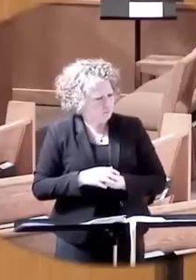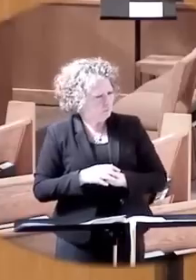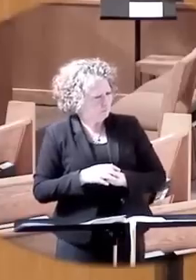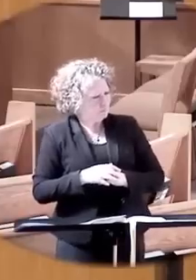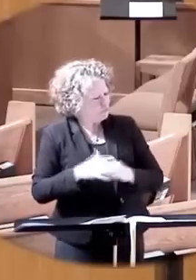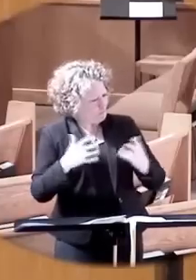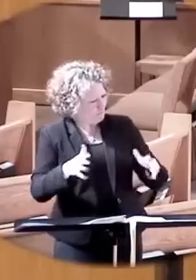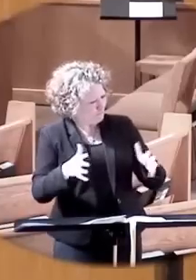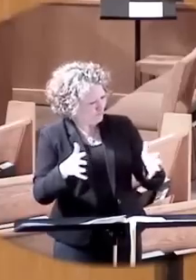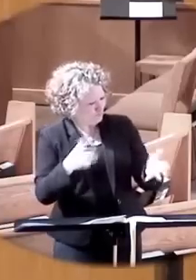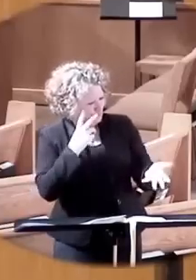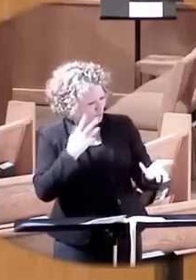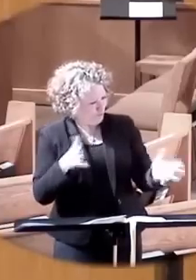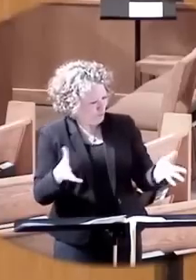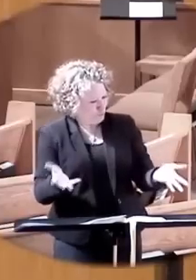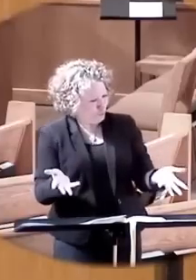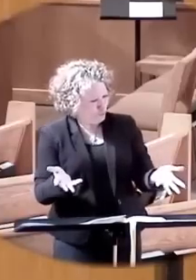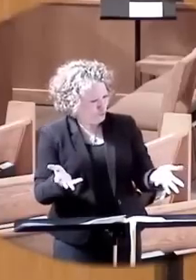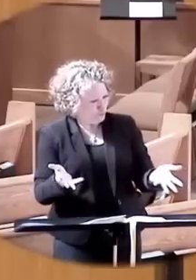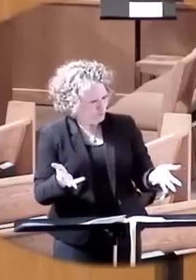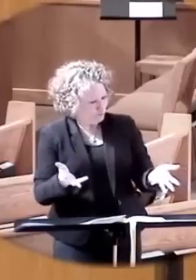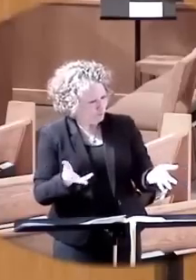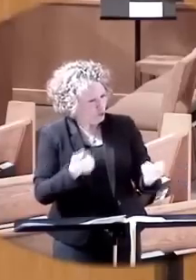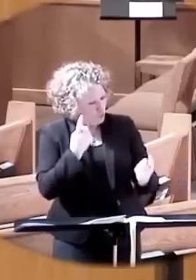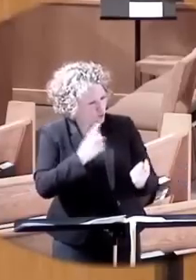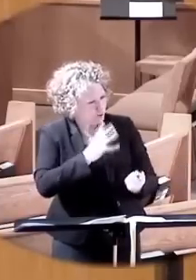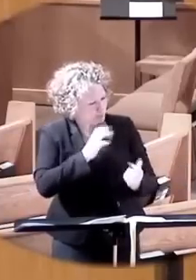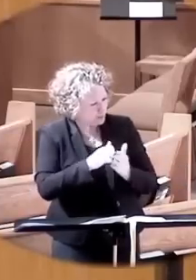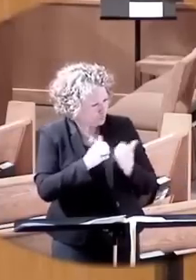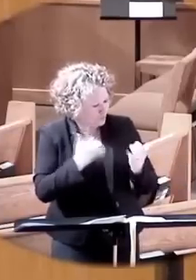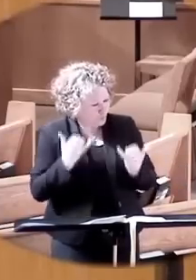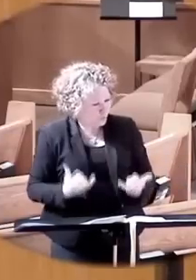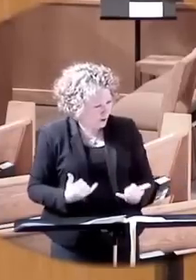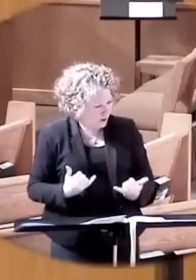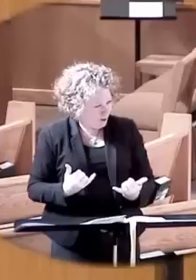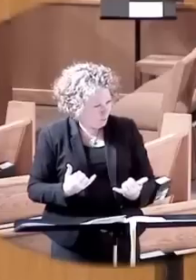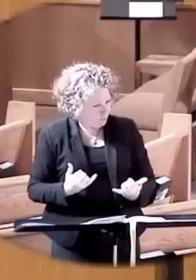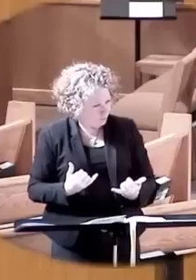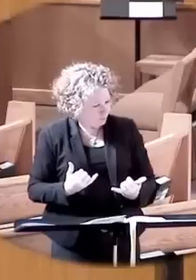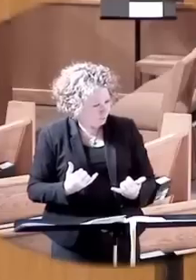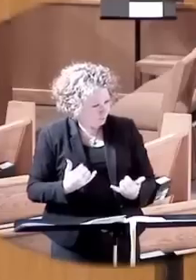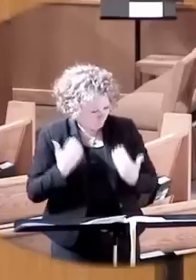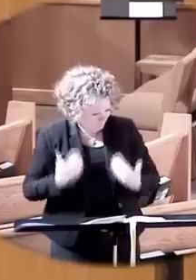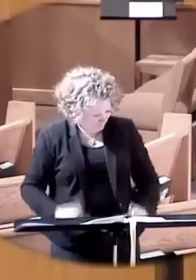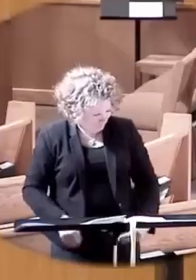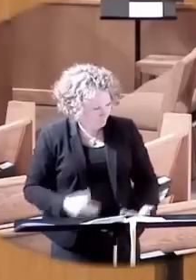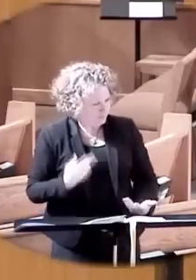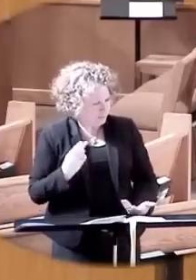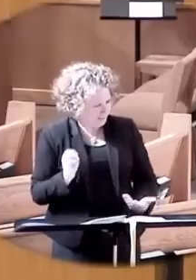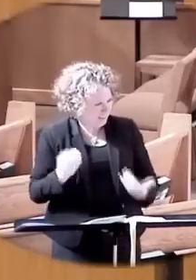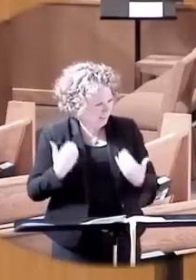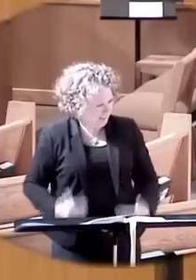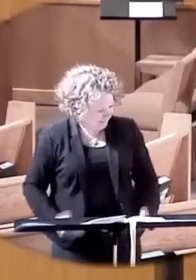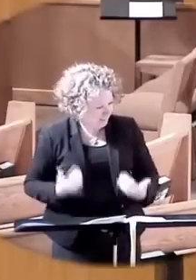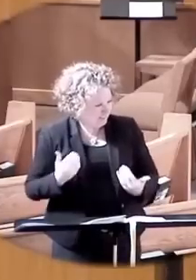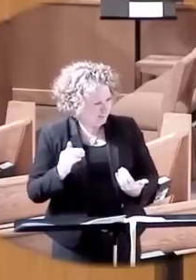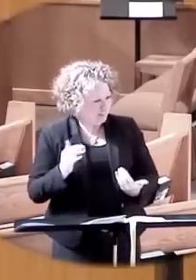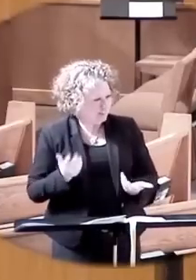have seen him. The one speaking with you is he." He